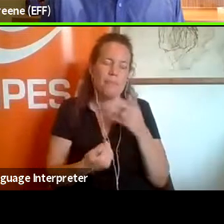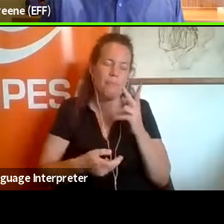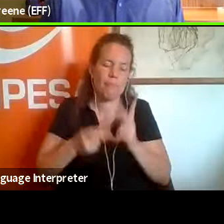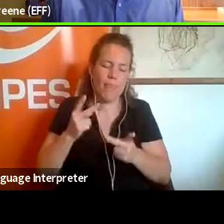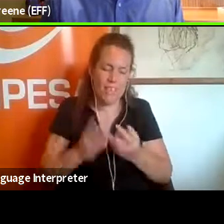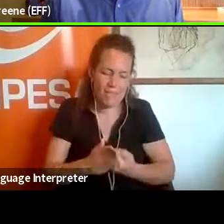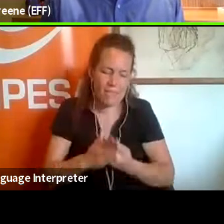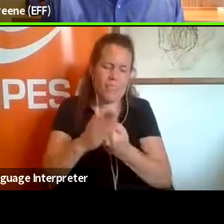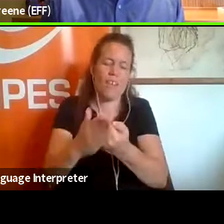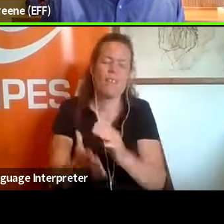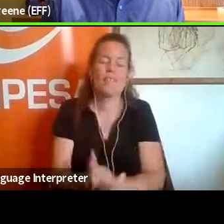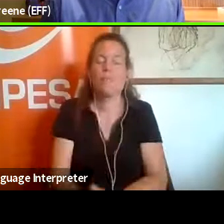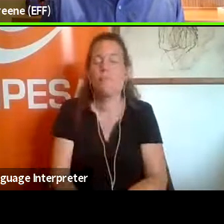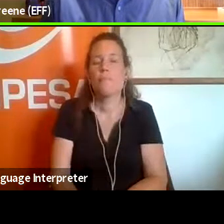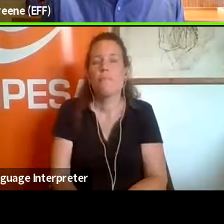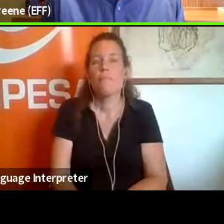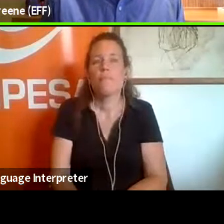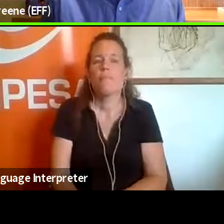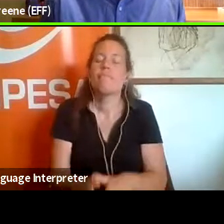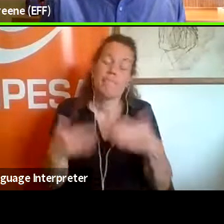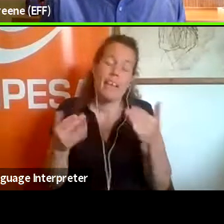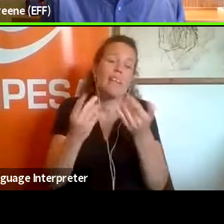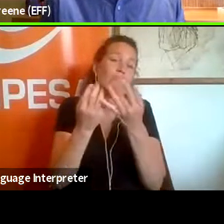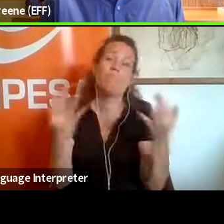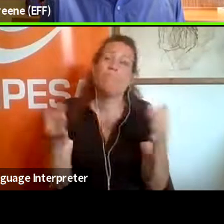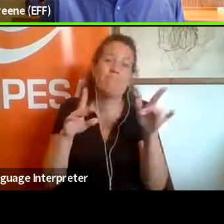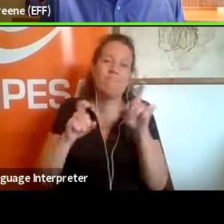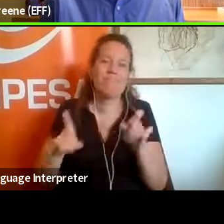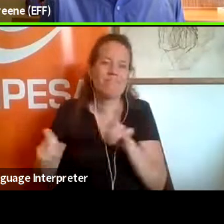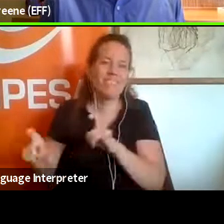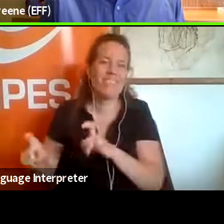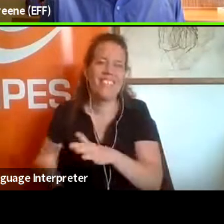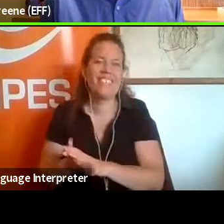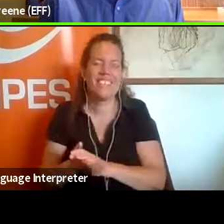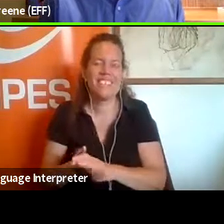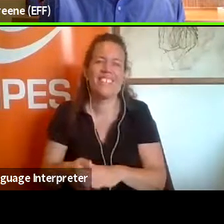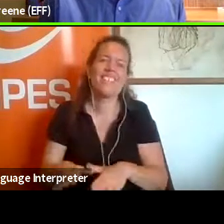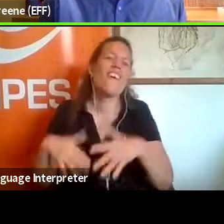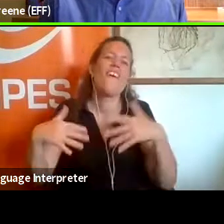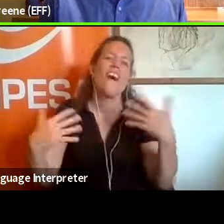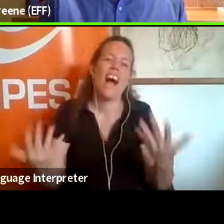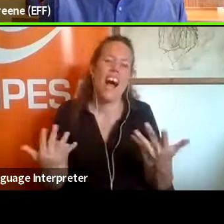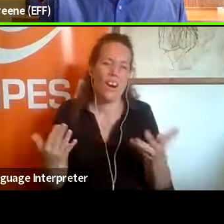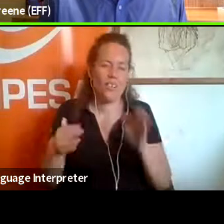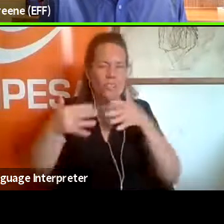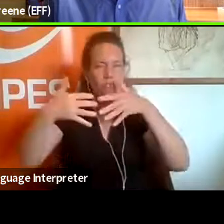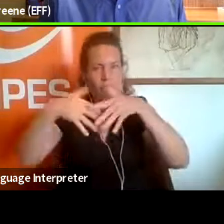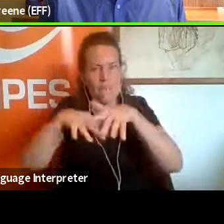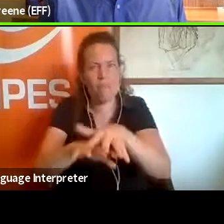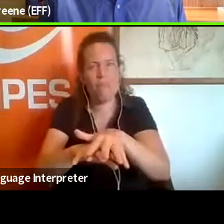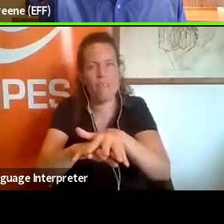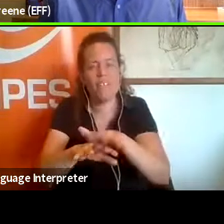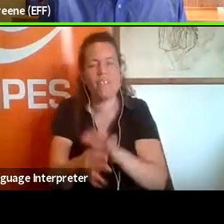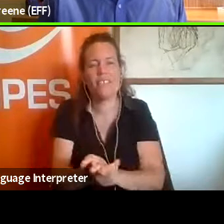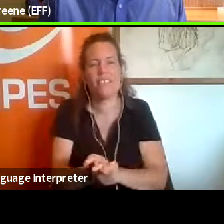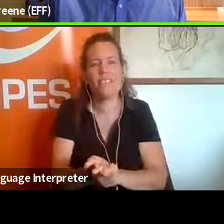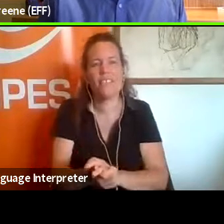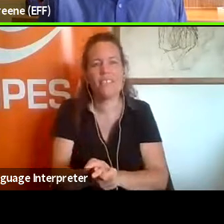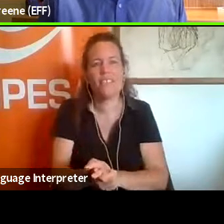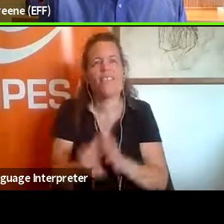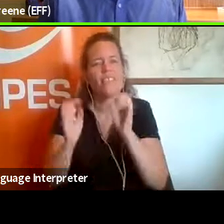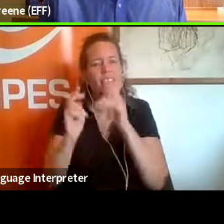questions, and something that really gets to how do you implement these things in an effective way. It's fine to have a bunch of